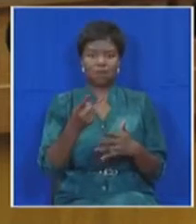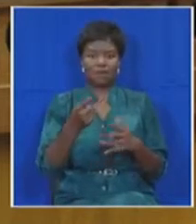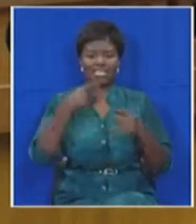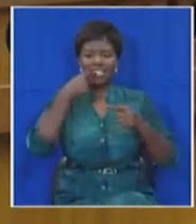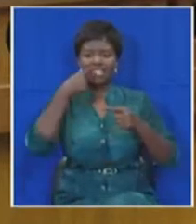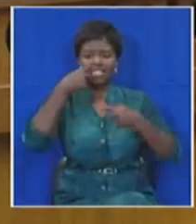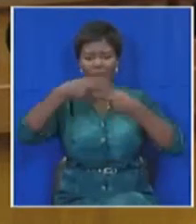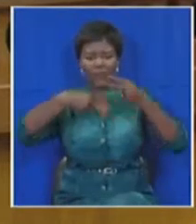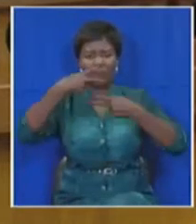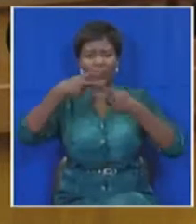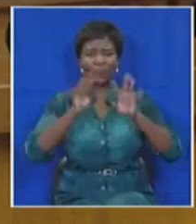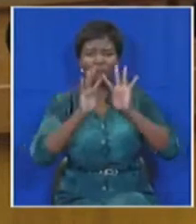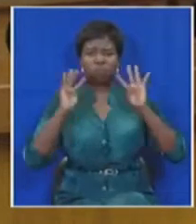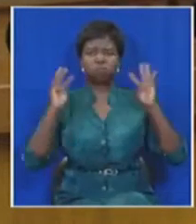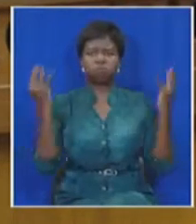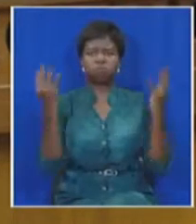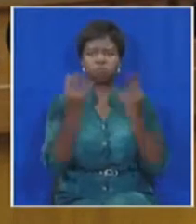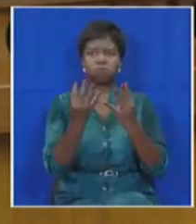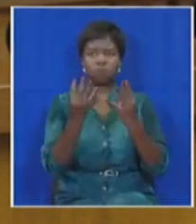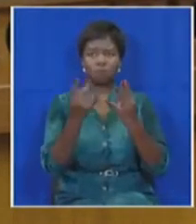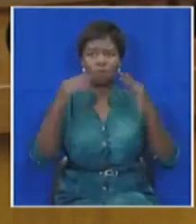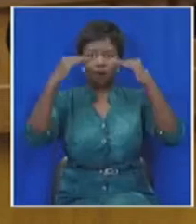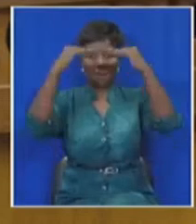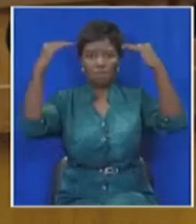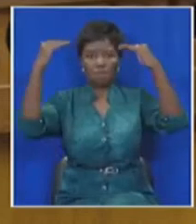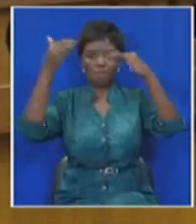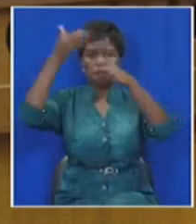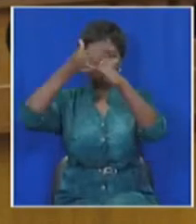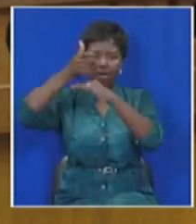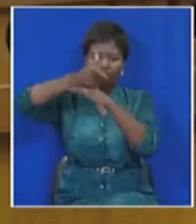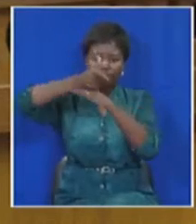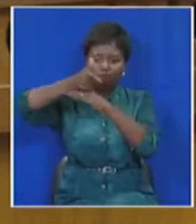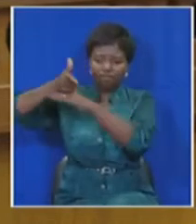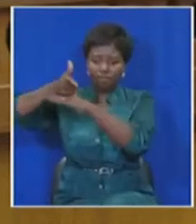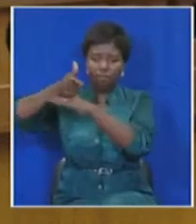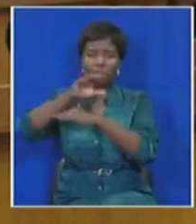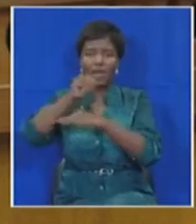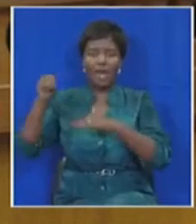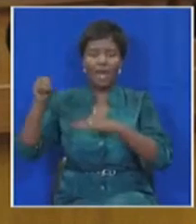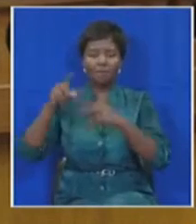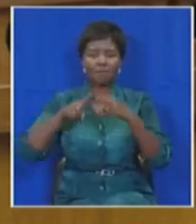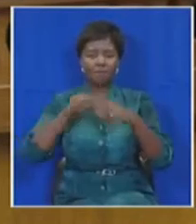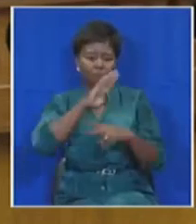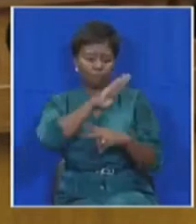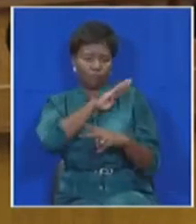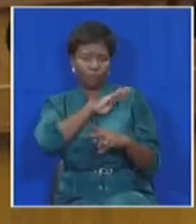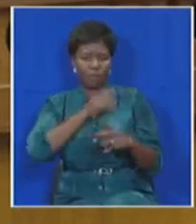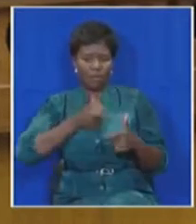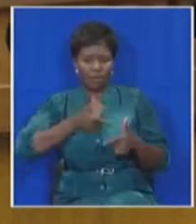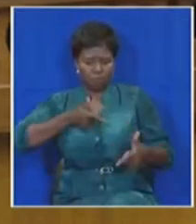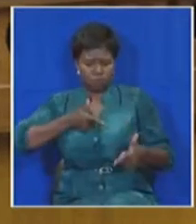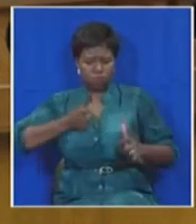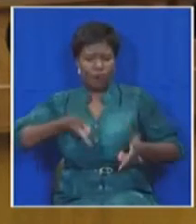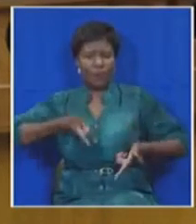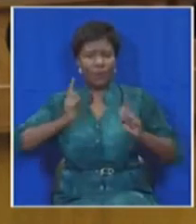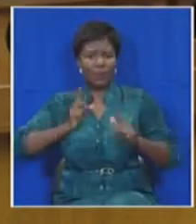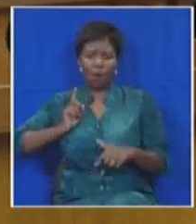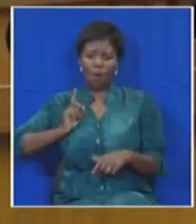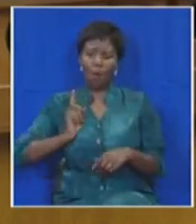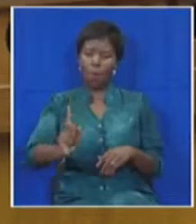corner. There were snipers on the rooftop. There were soldiers with automatic rifles pacing up and